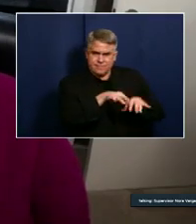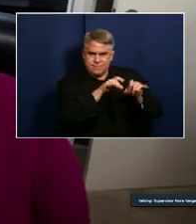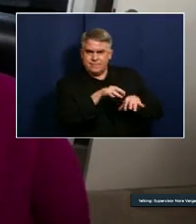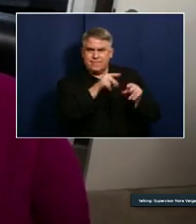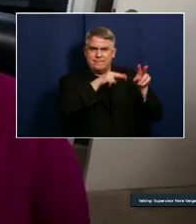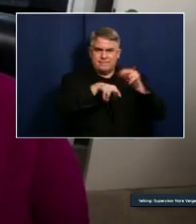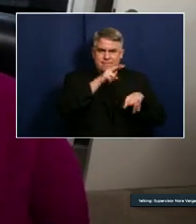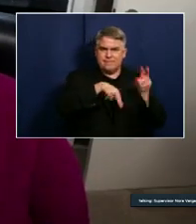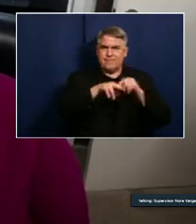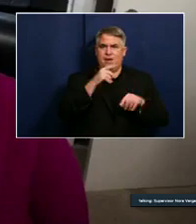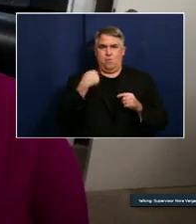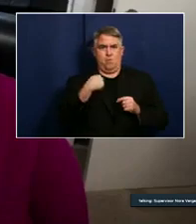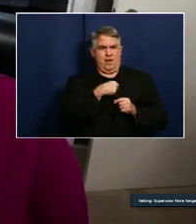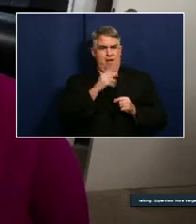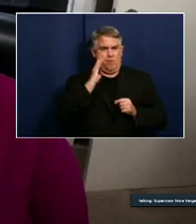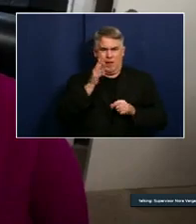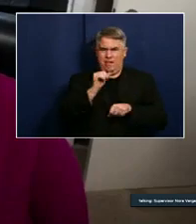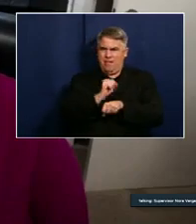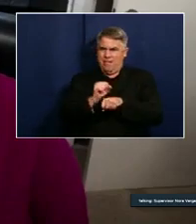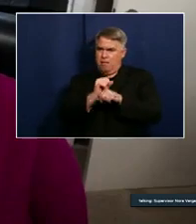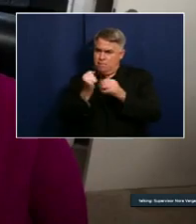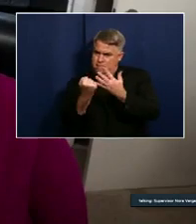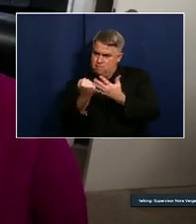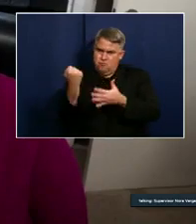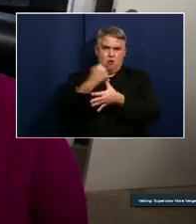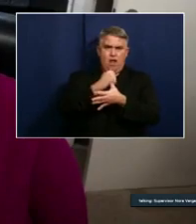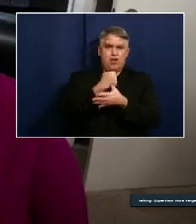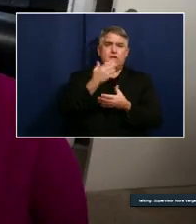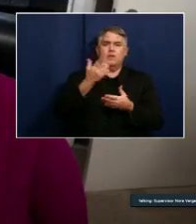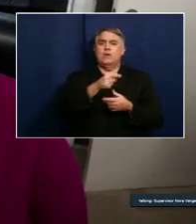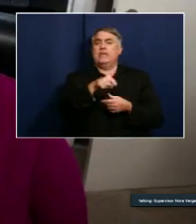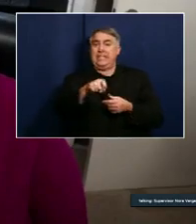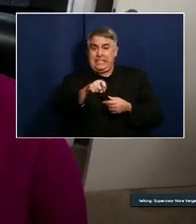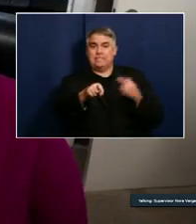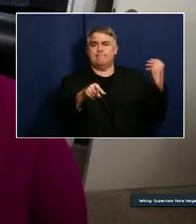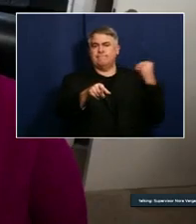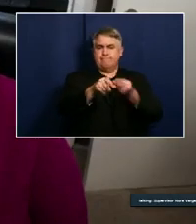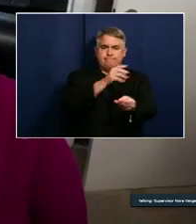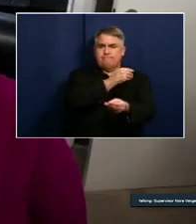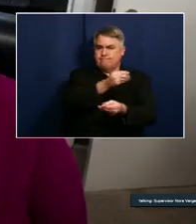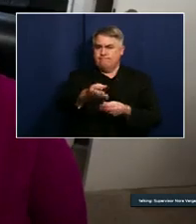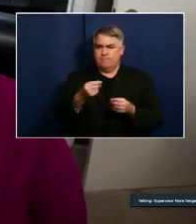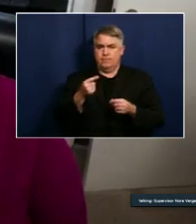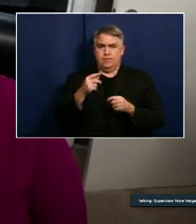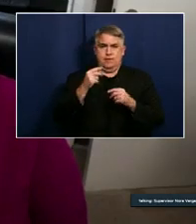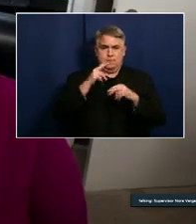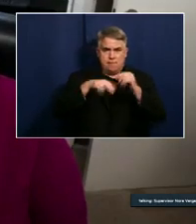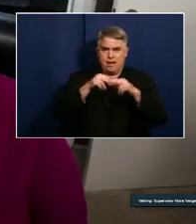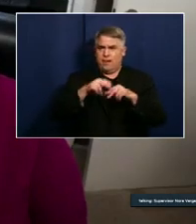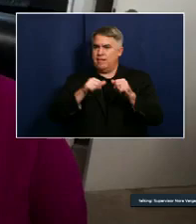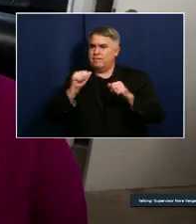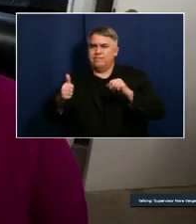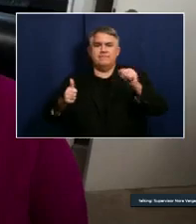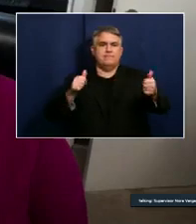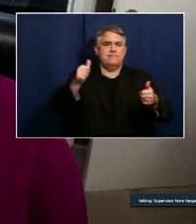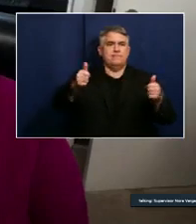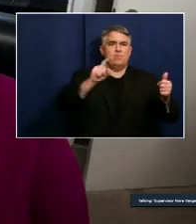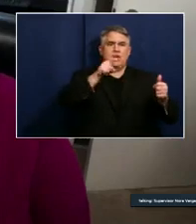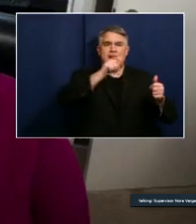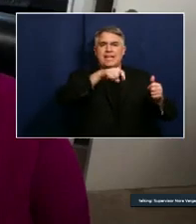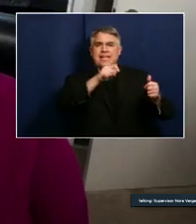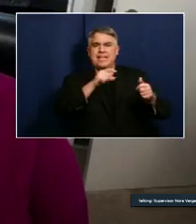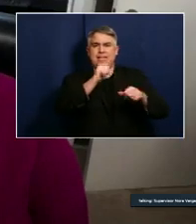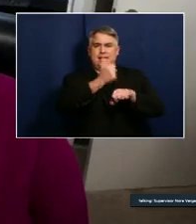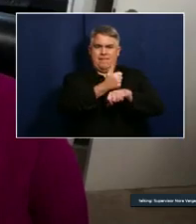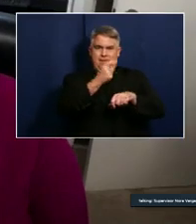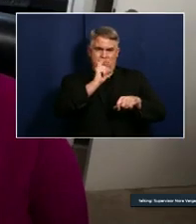able to prioritize resources, and we've been able to build an infrastructure that is prioritizing our most vulnerable communities.